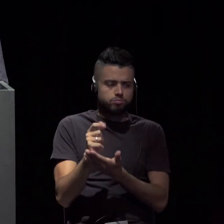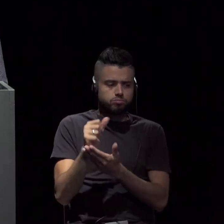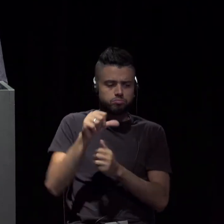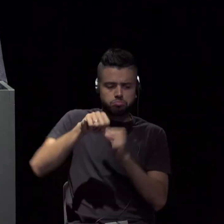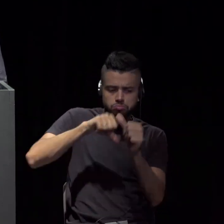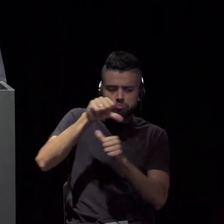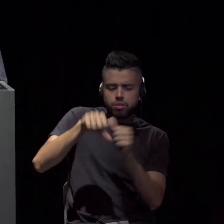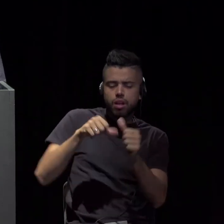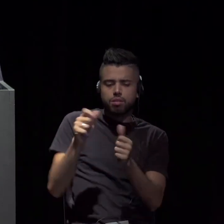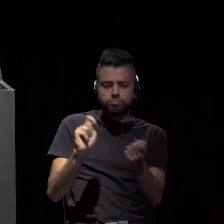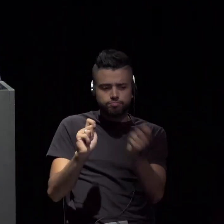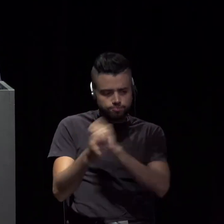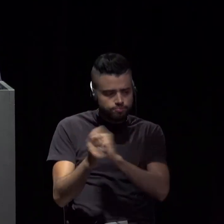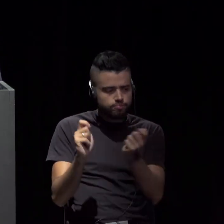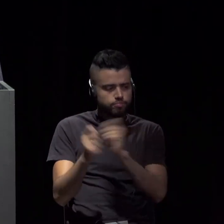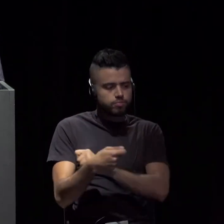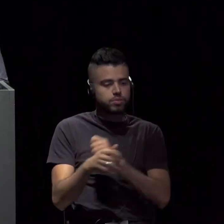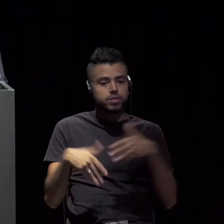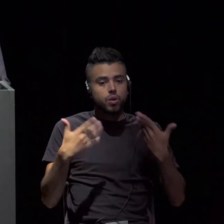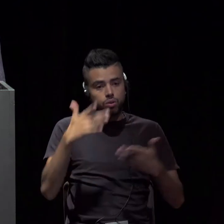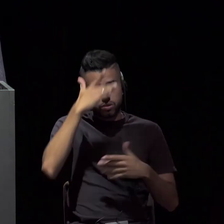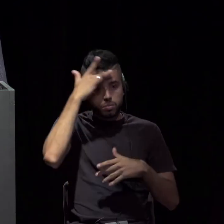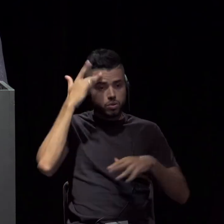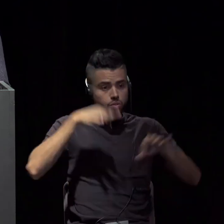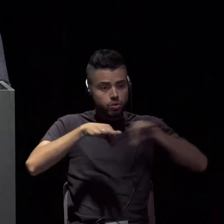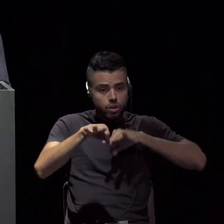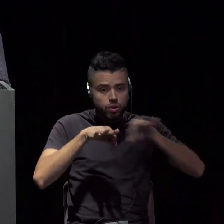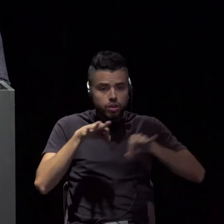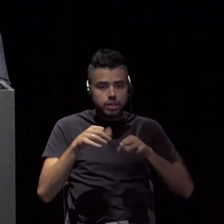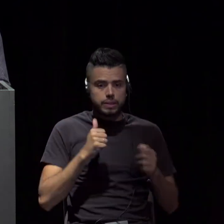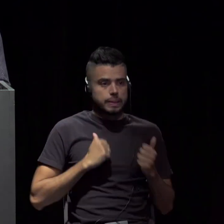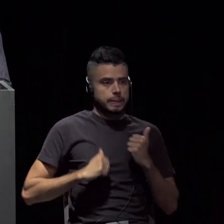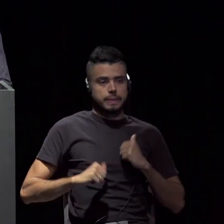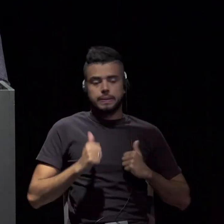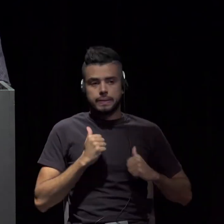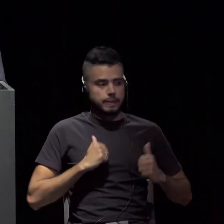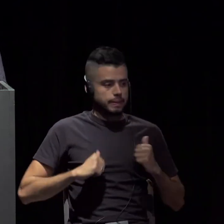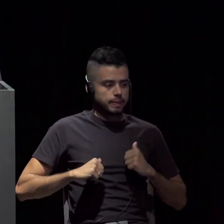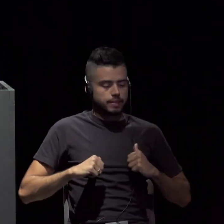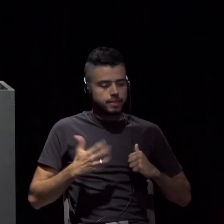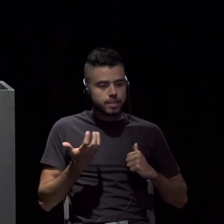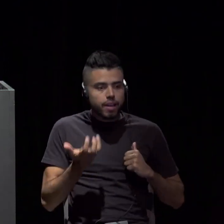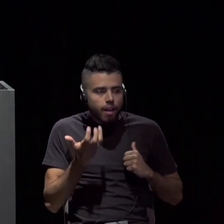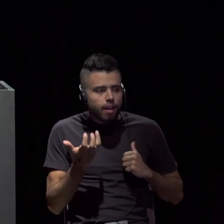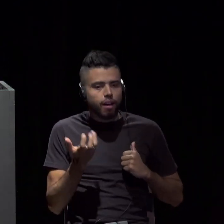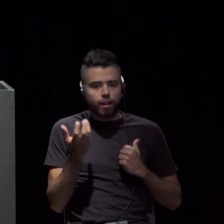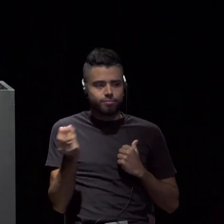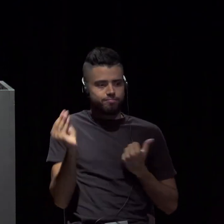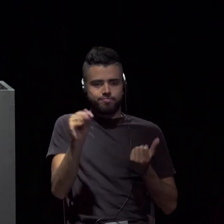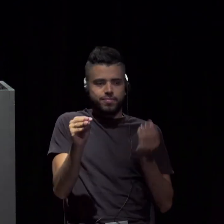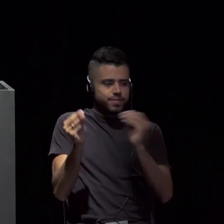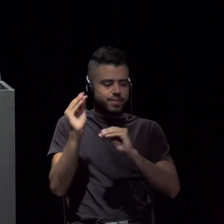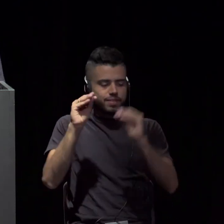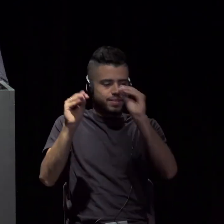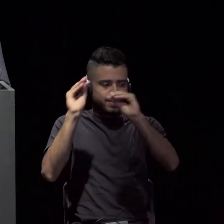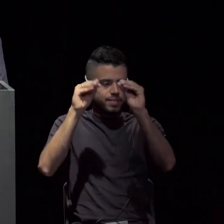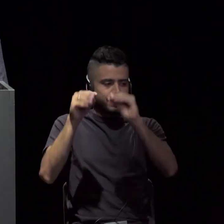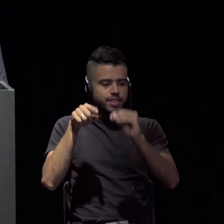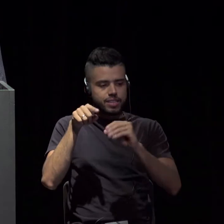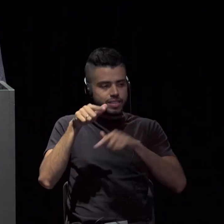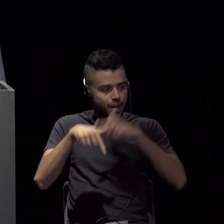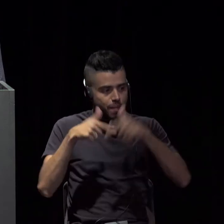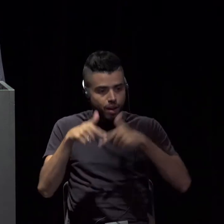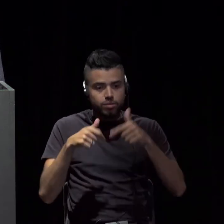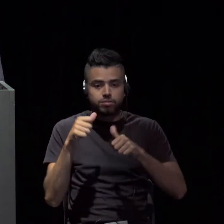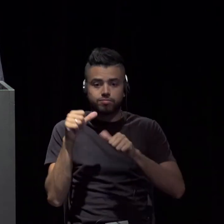a radical and continuous process of giving life to or reanimating a particular work. Far